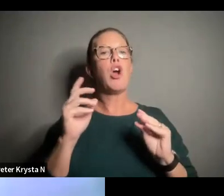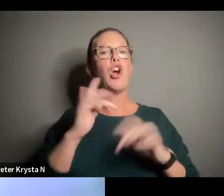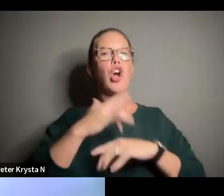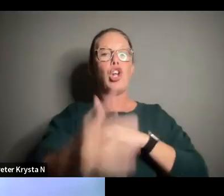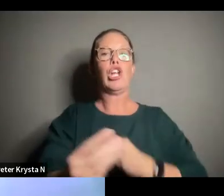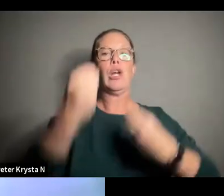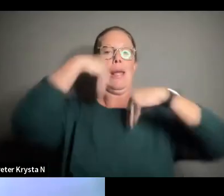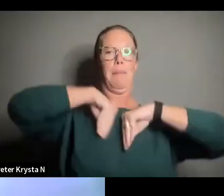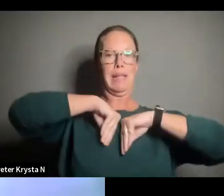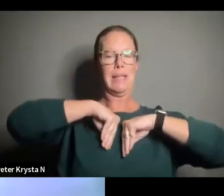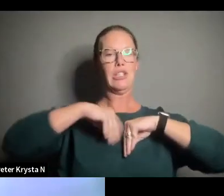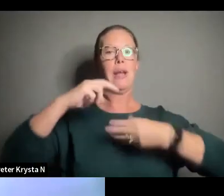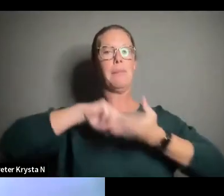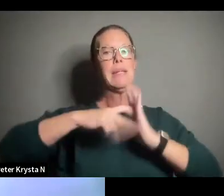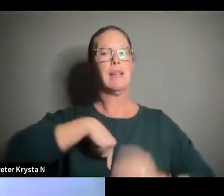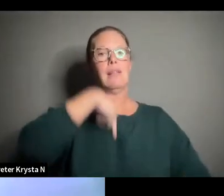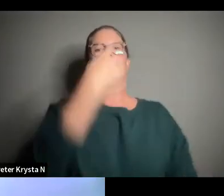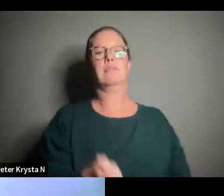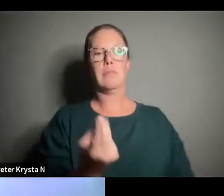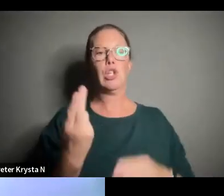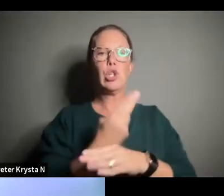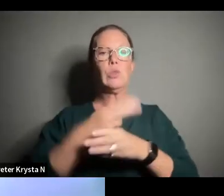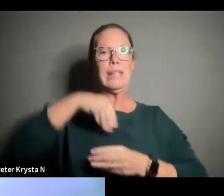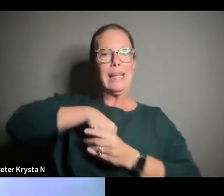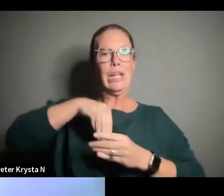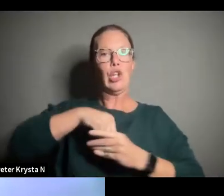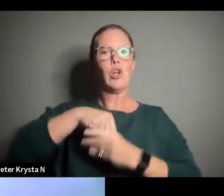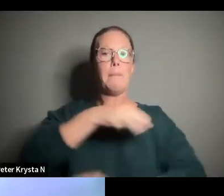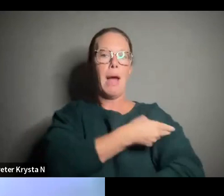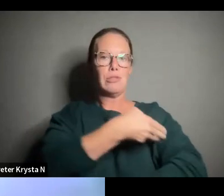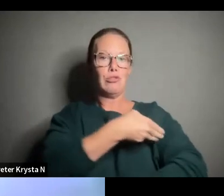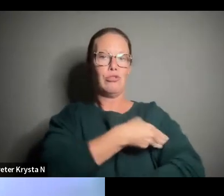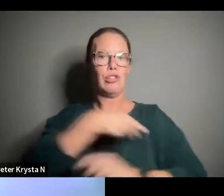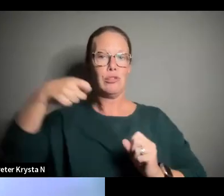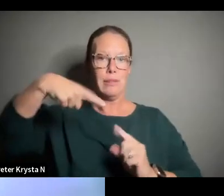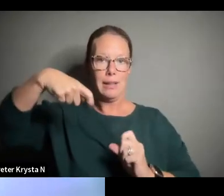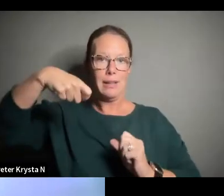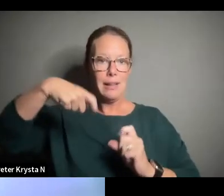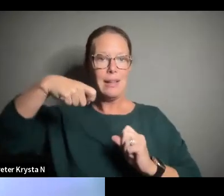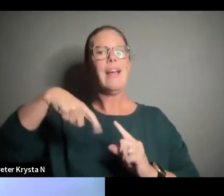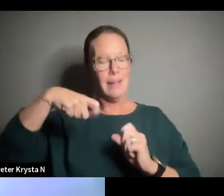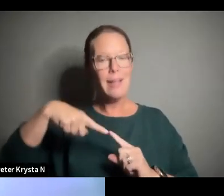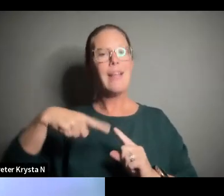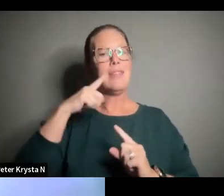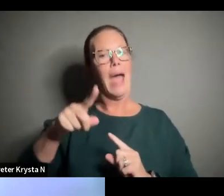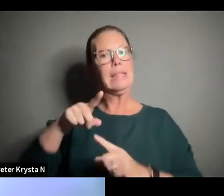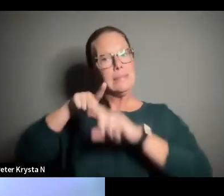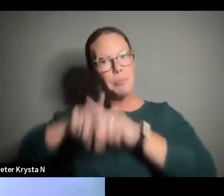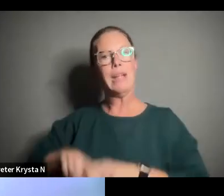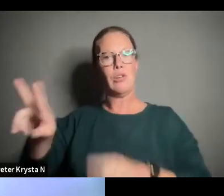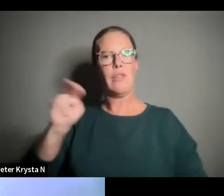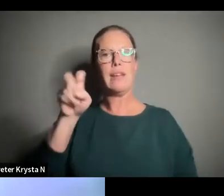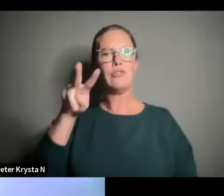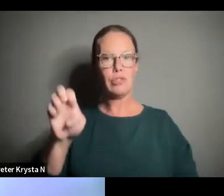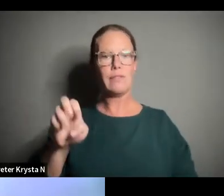to get off the ventilator earlier, which is using an intramuscular electrode that indirectly is dependent on that phrenic nerve. So whenever we do any